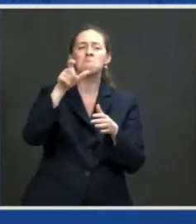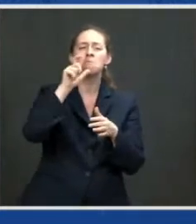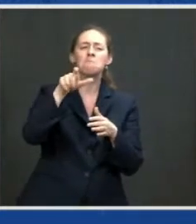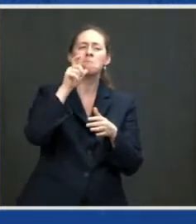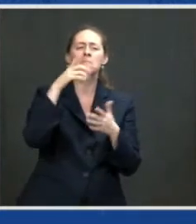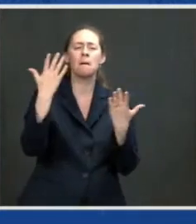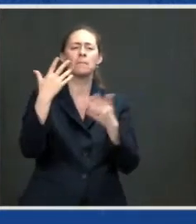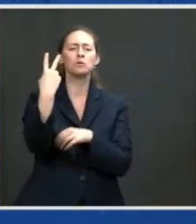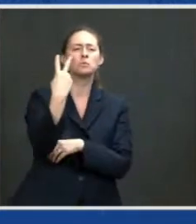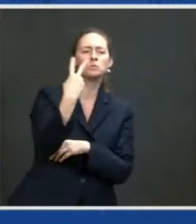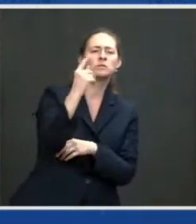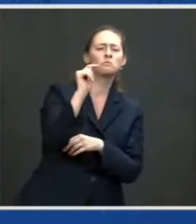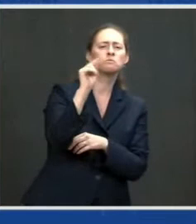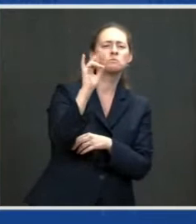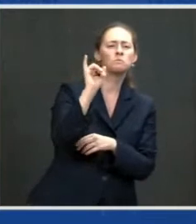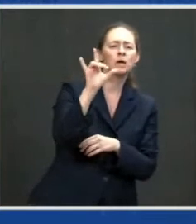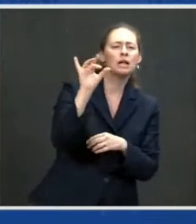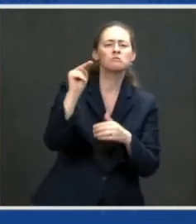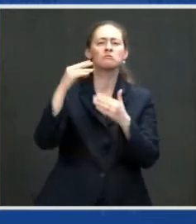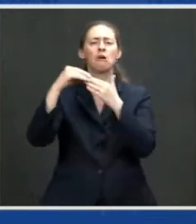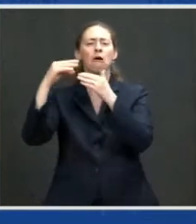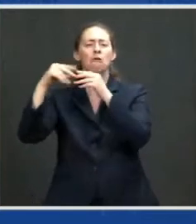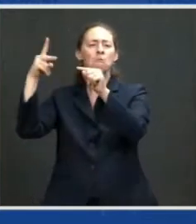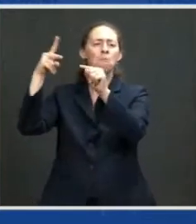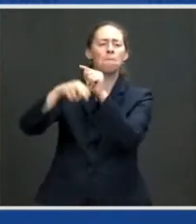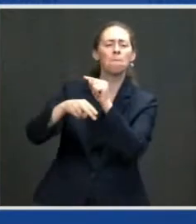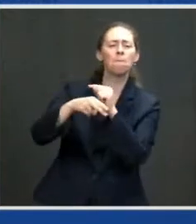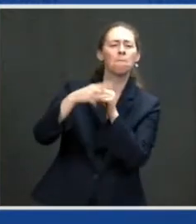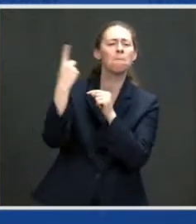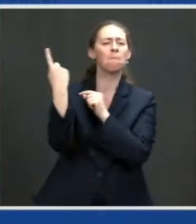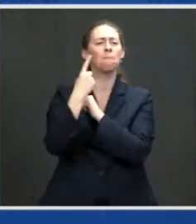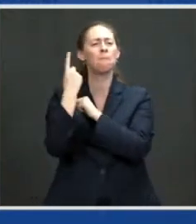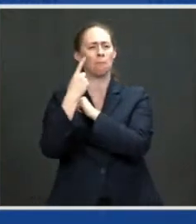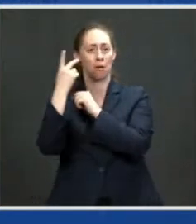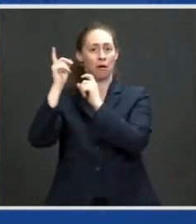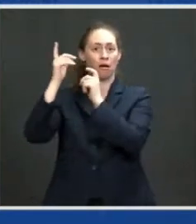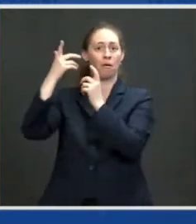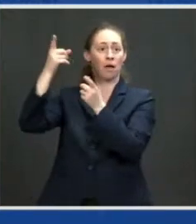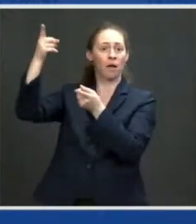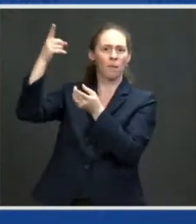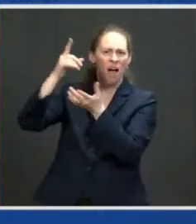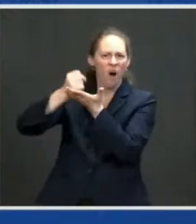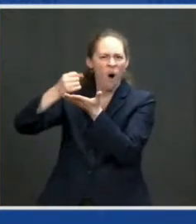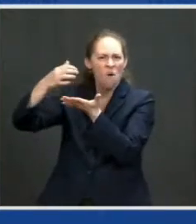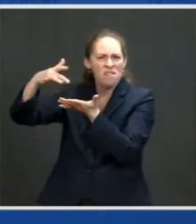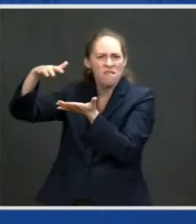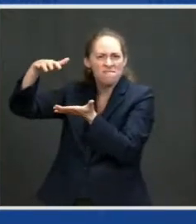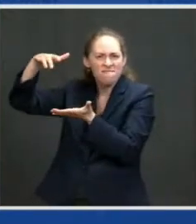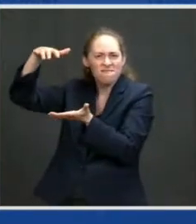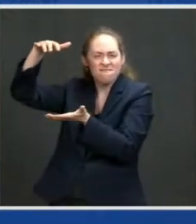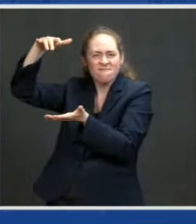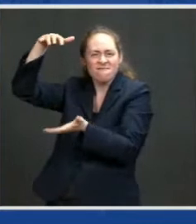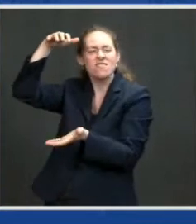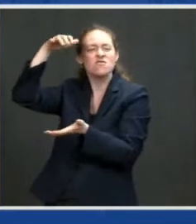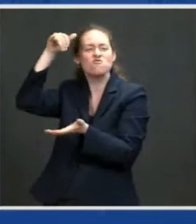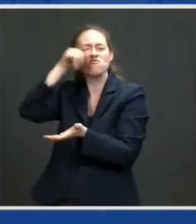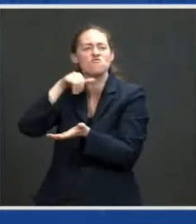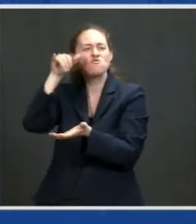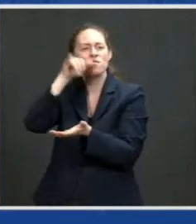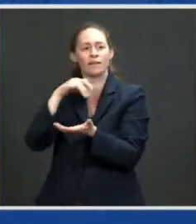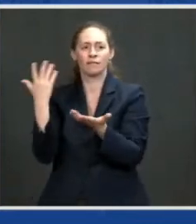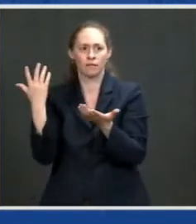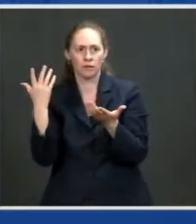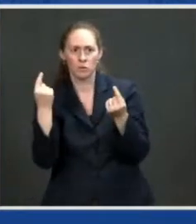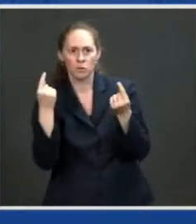cut that went to the wealthiest 1% of America, who hold 30% of all the wealth in the country. But when we need to fix a road